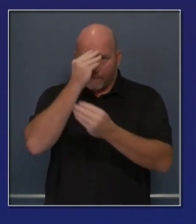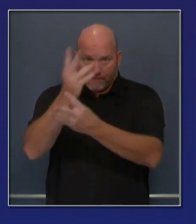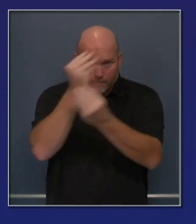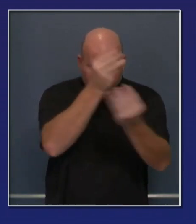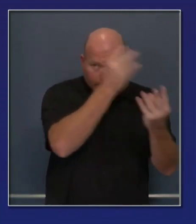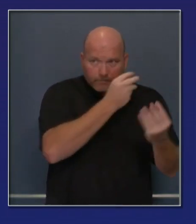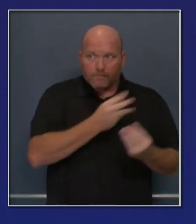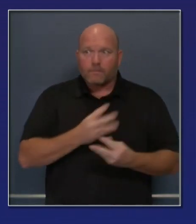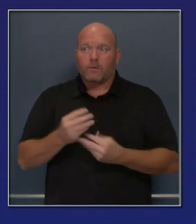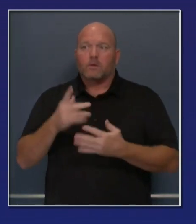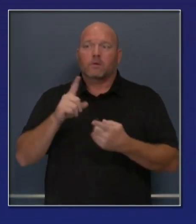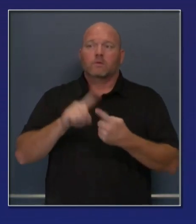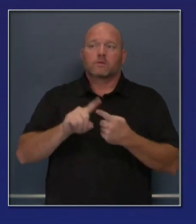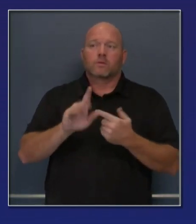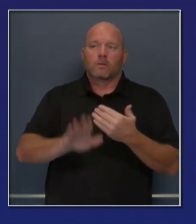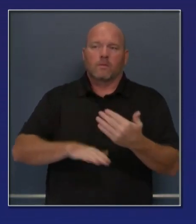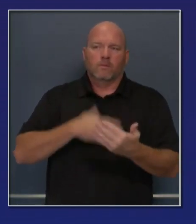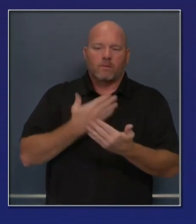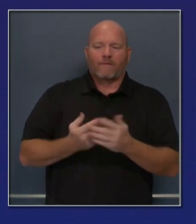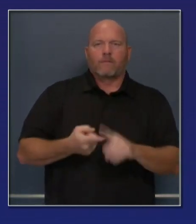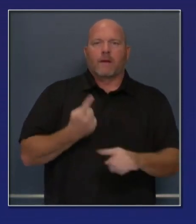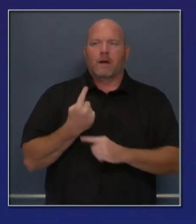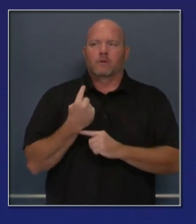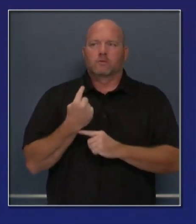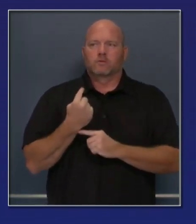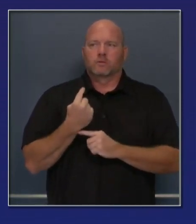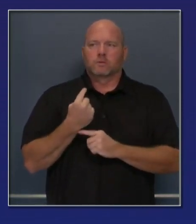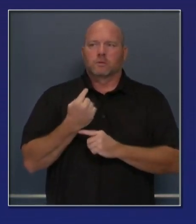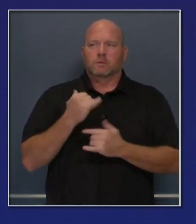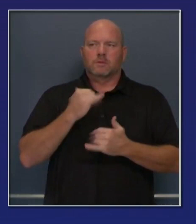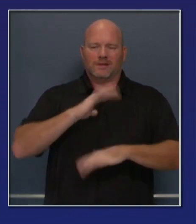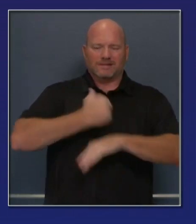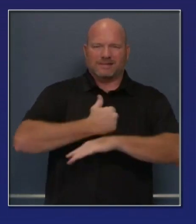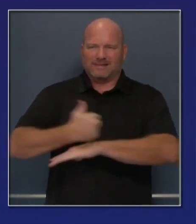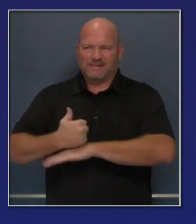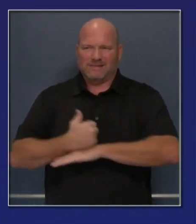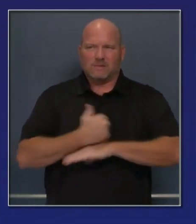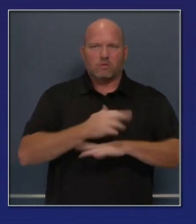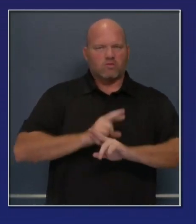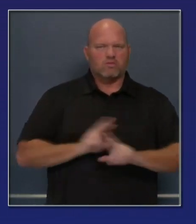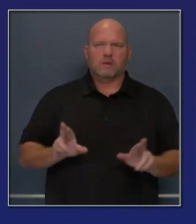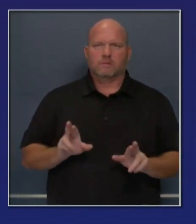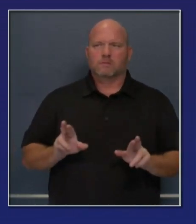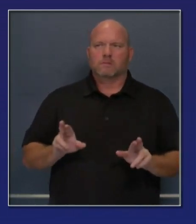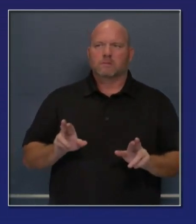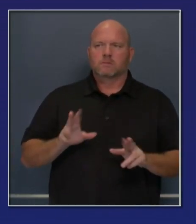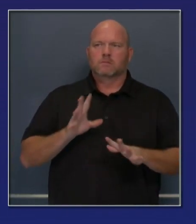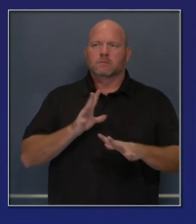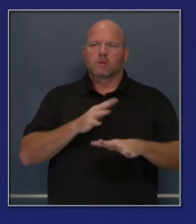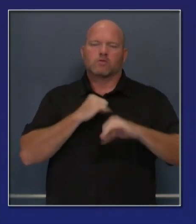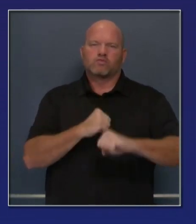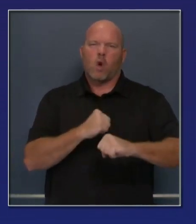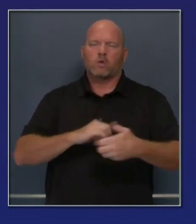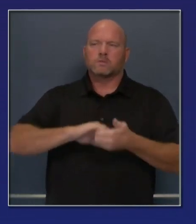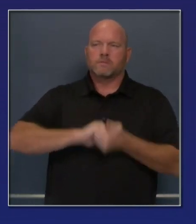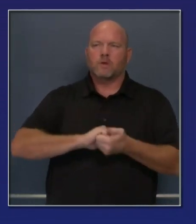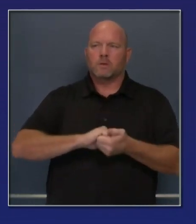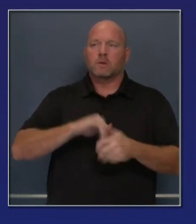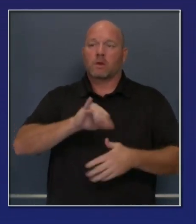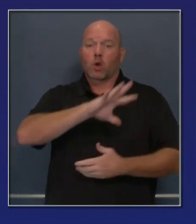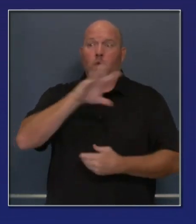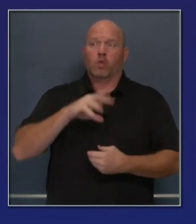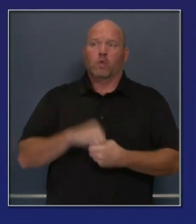that have improved from last year now in place, and again, strengthening partnerships that included $50+